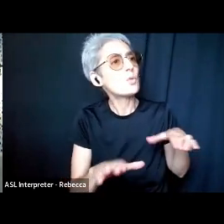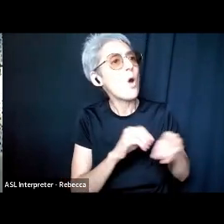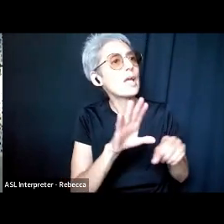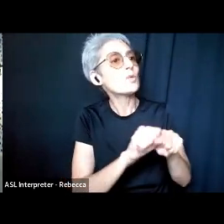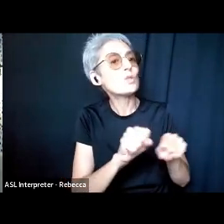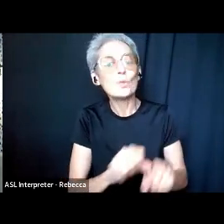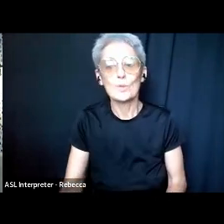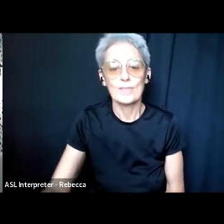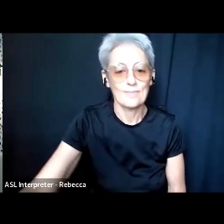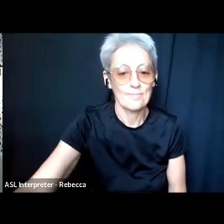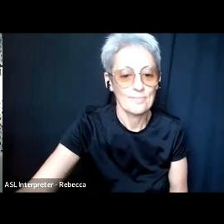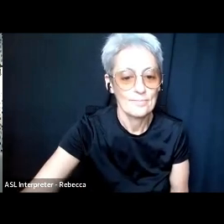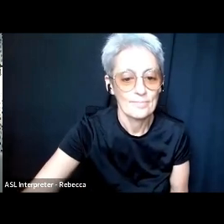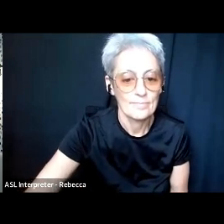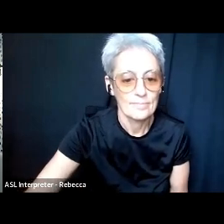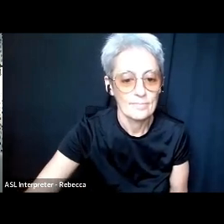I